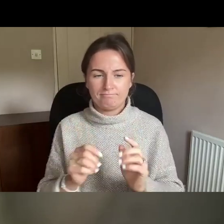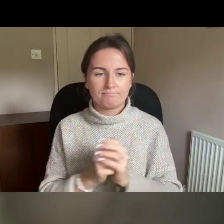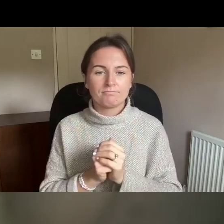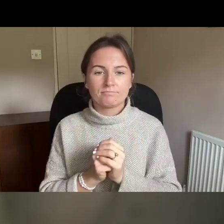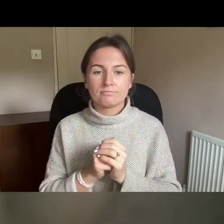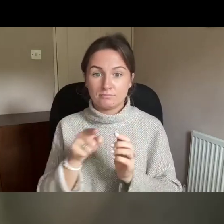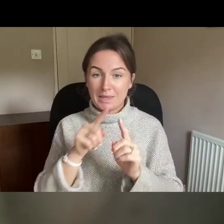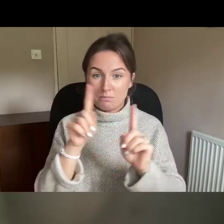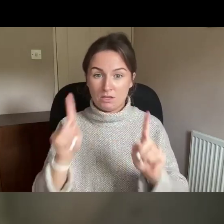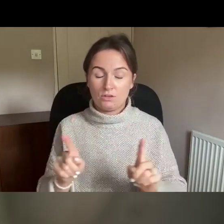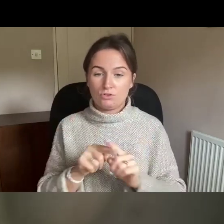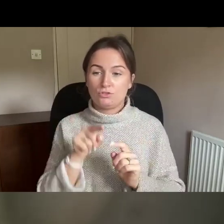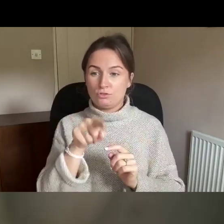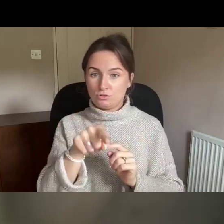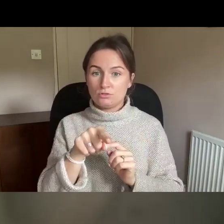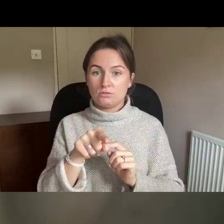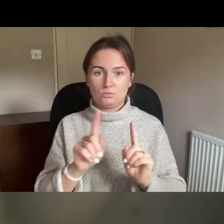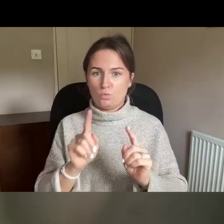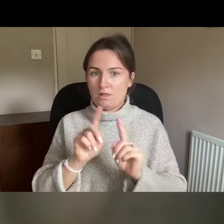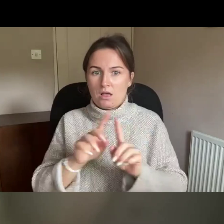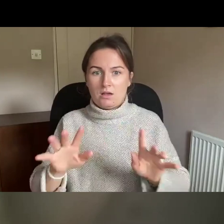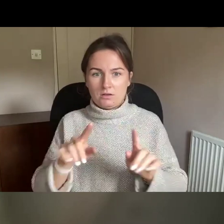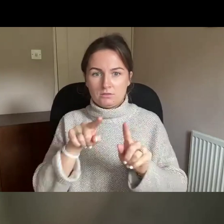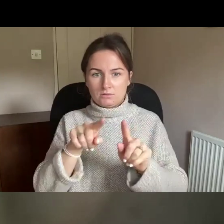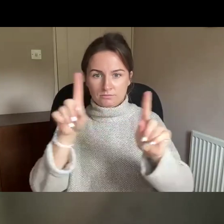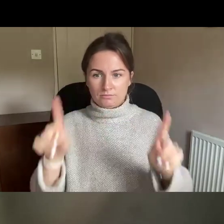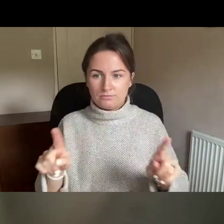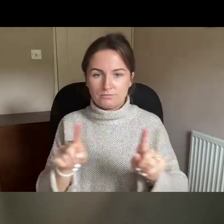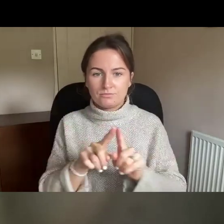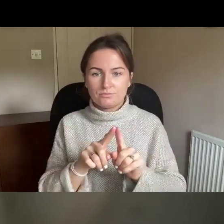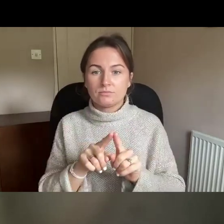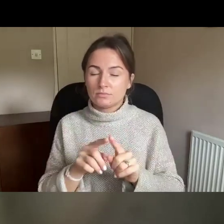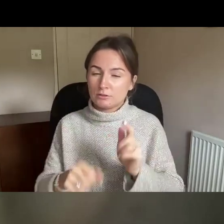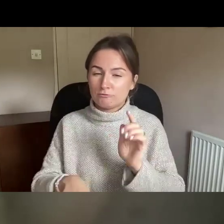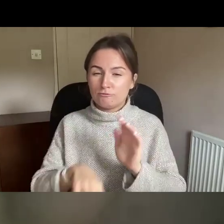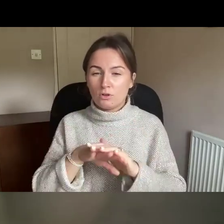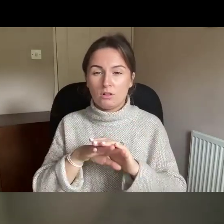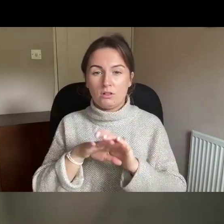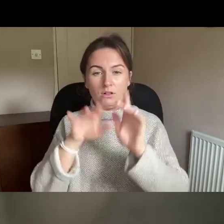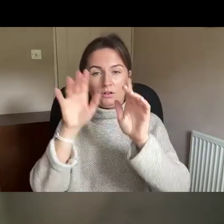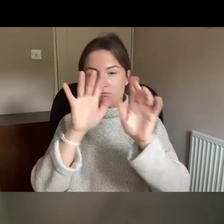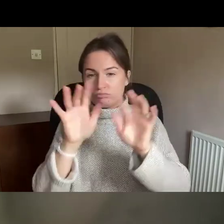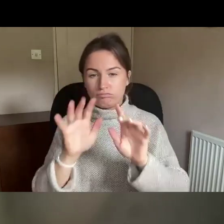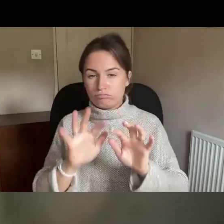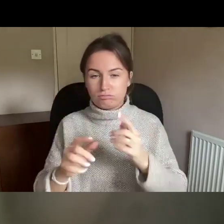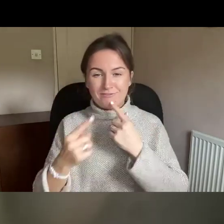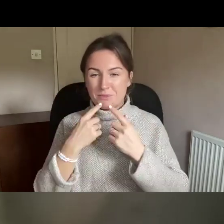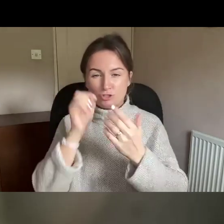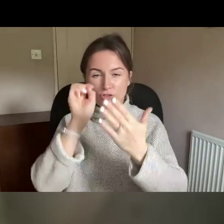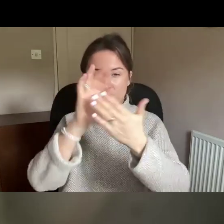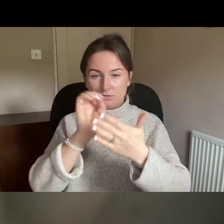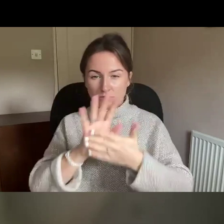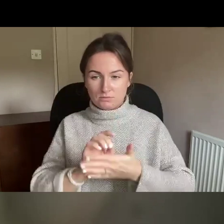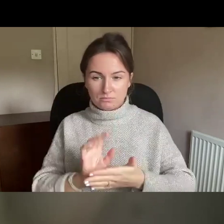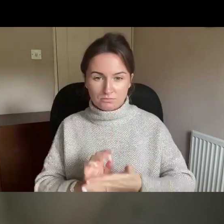There's an image here of what the Explorer looks like when it's got been fully populated with lots of data that